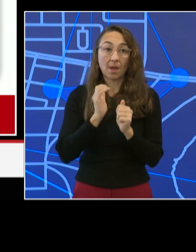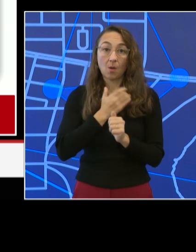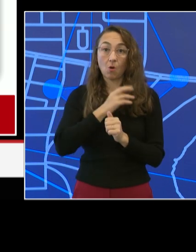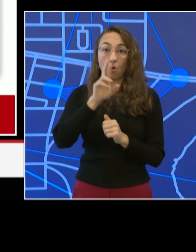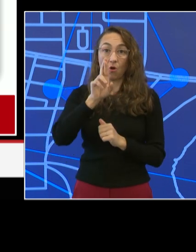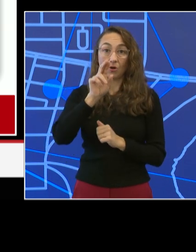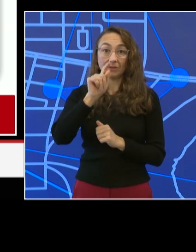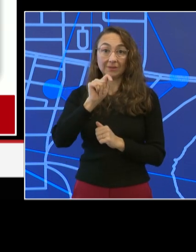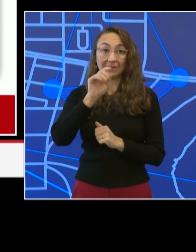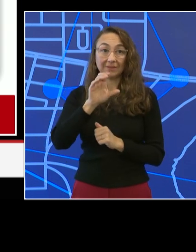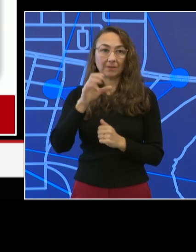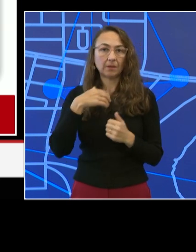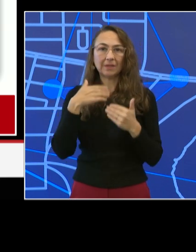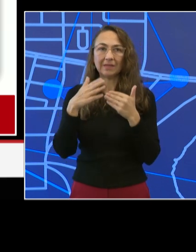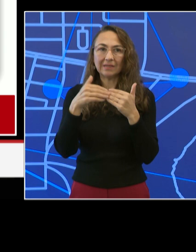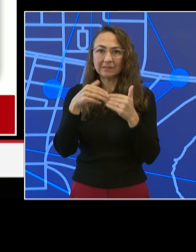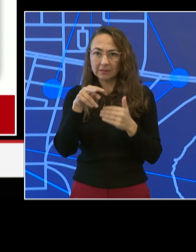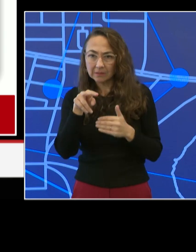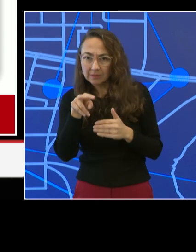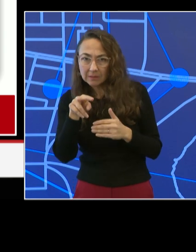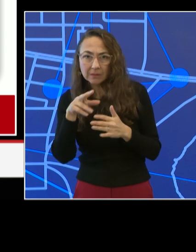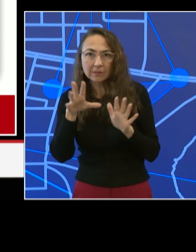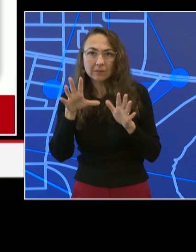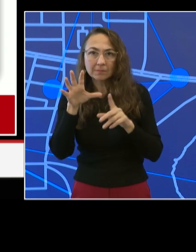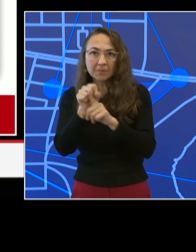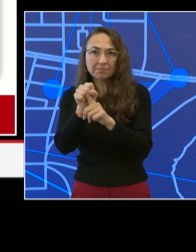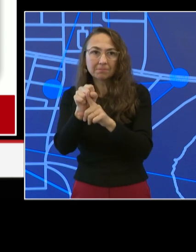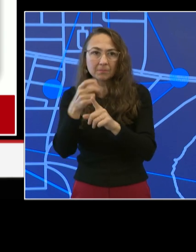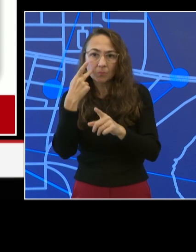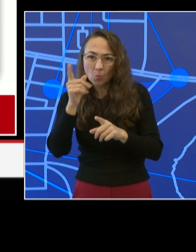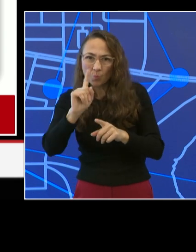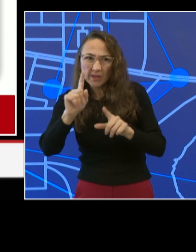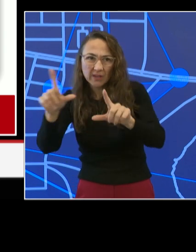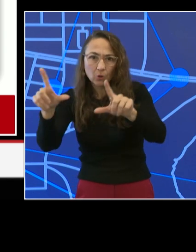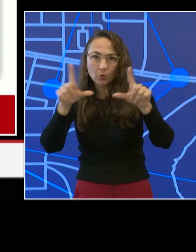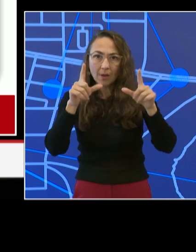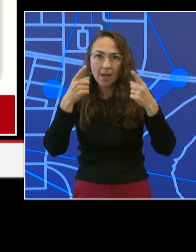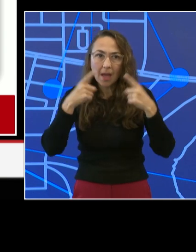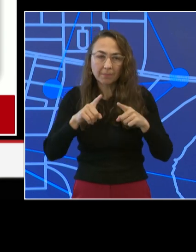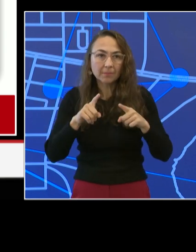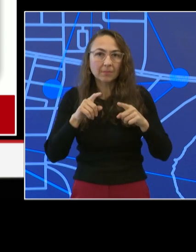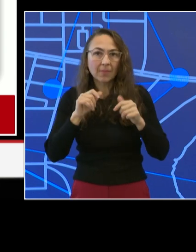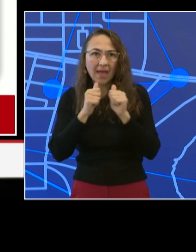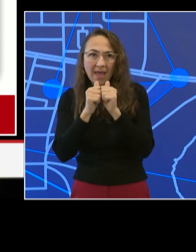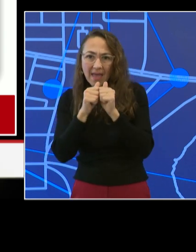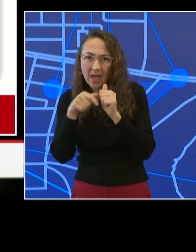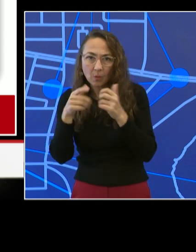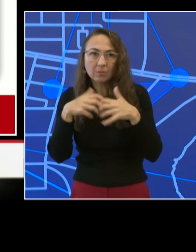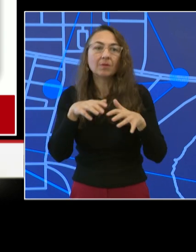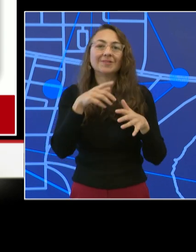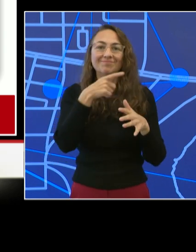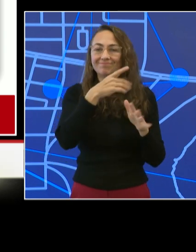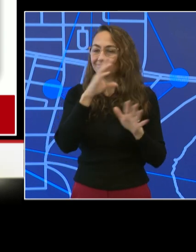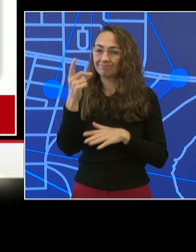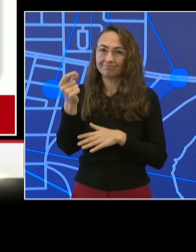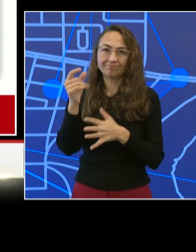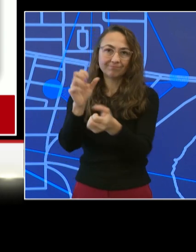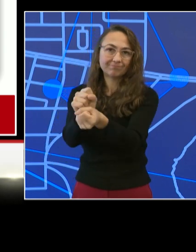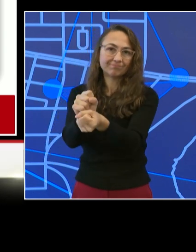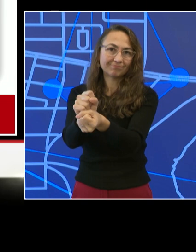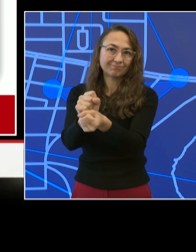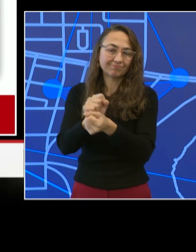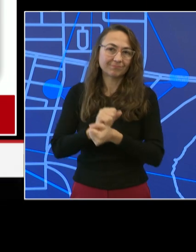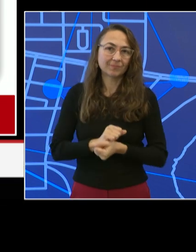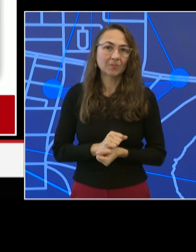in the field critical lookout information to track down offenders and to apprehend and or make arrests. Some of these cases have